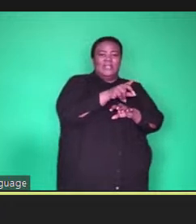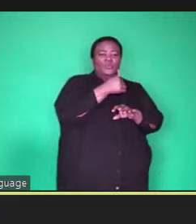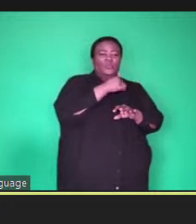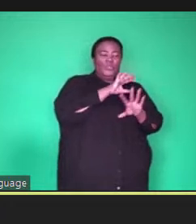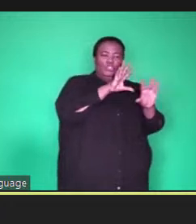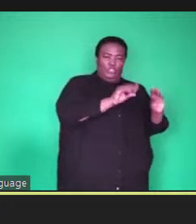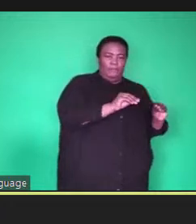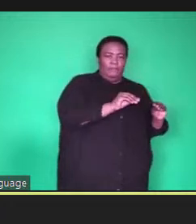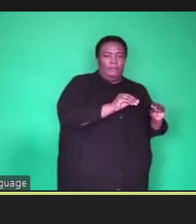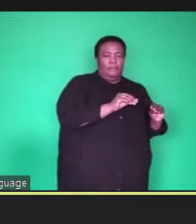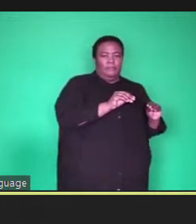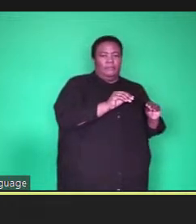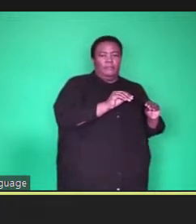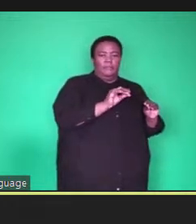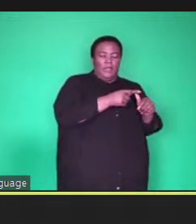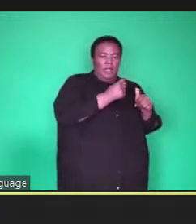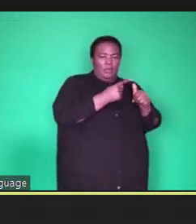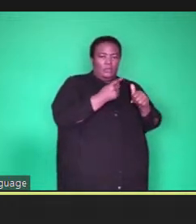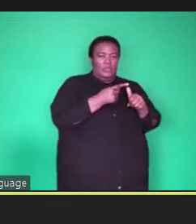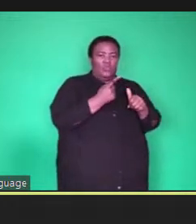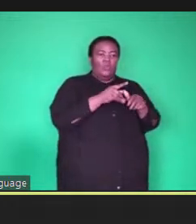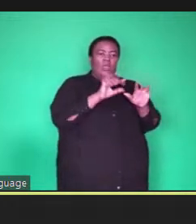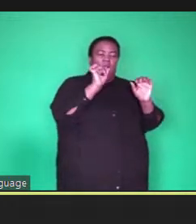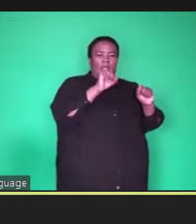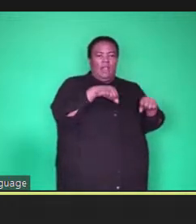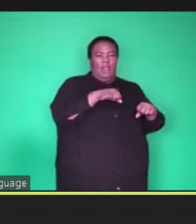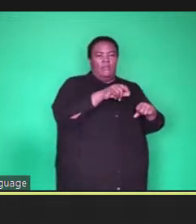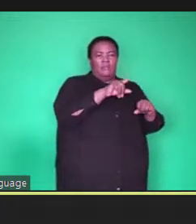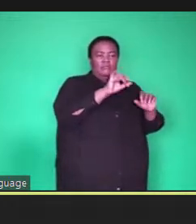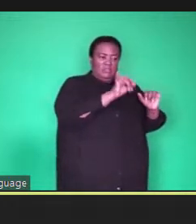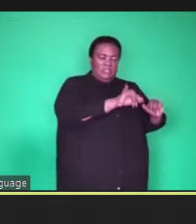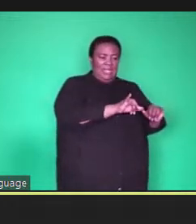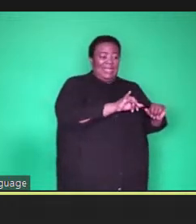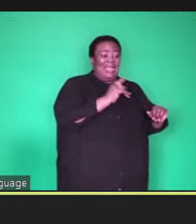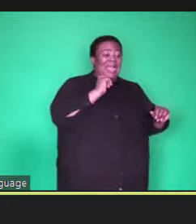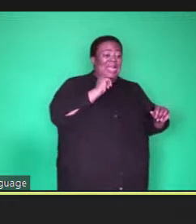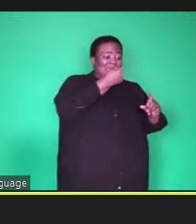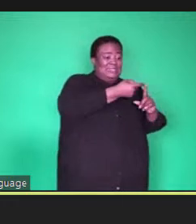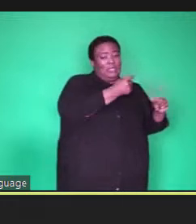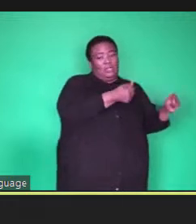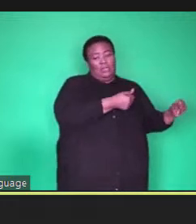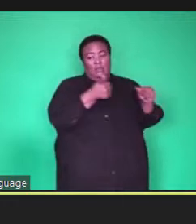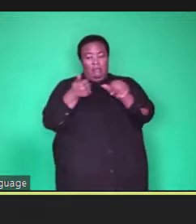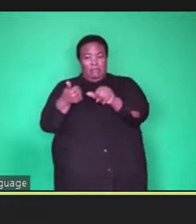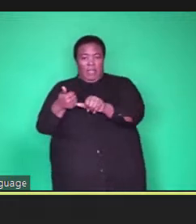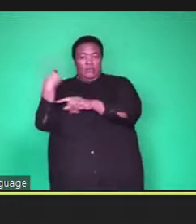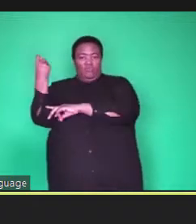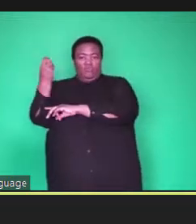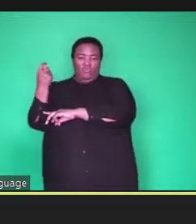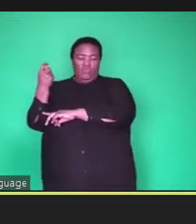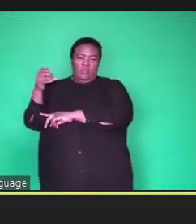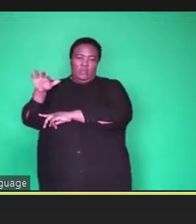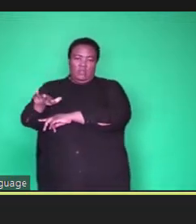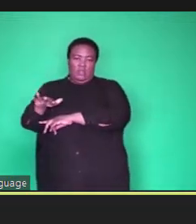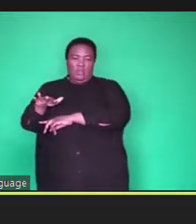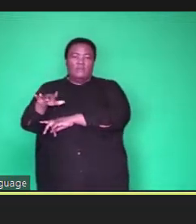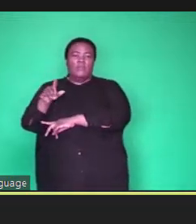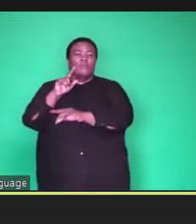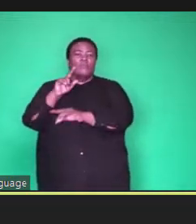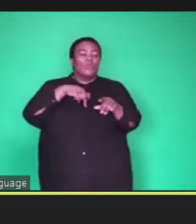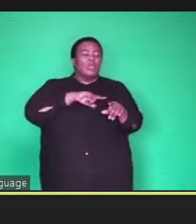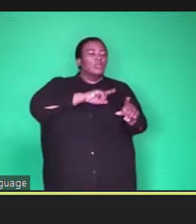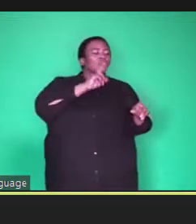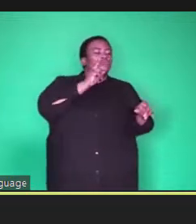them stay in their distant place until they move back into the rural population. We're keeping track of them, but